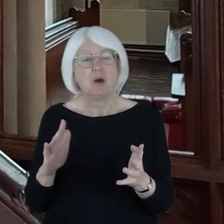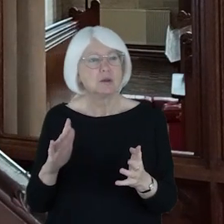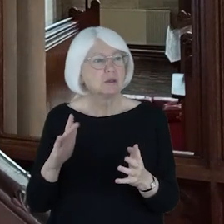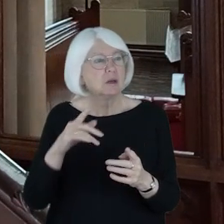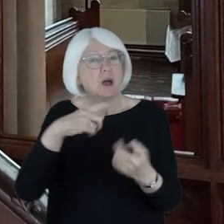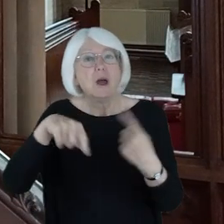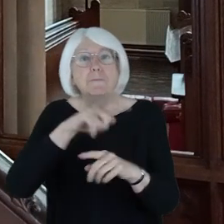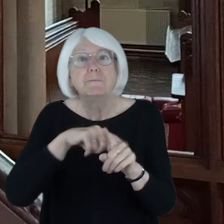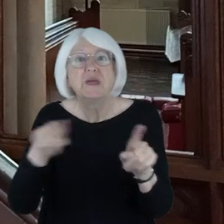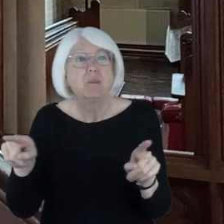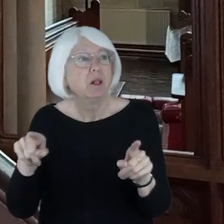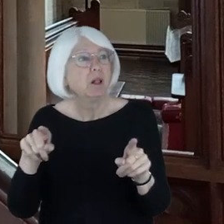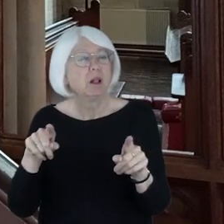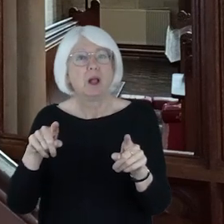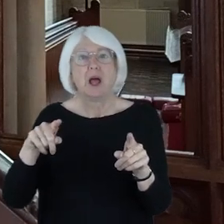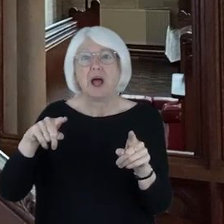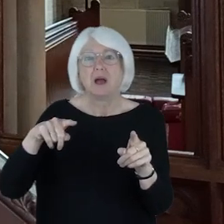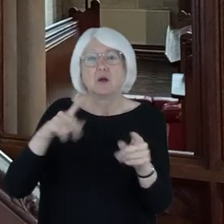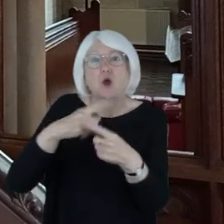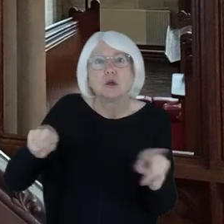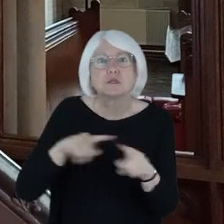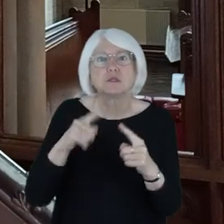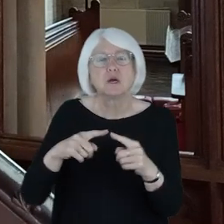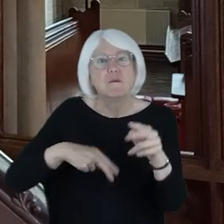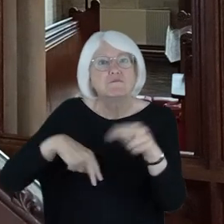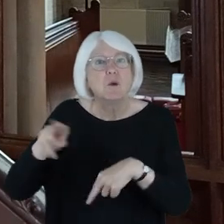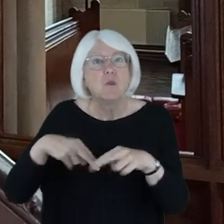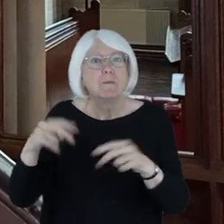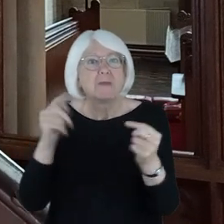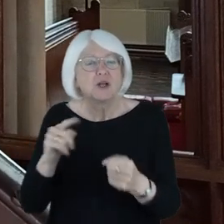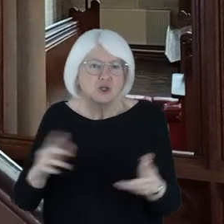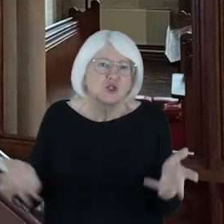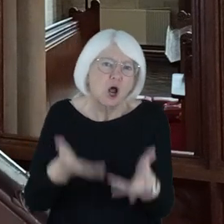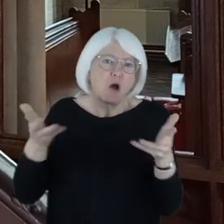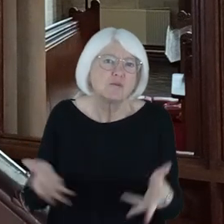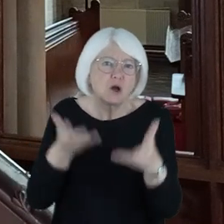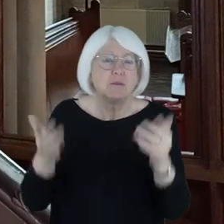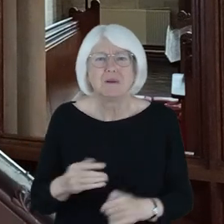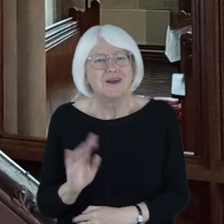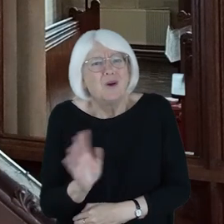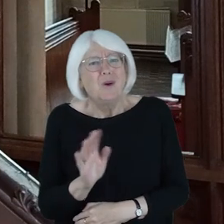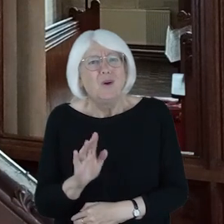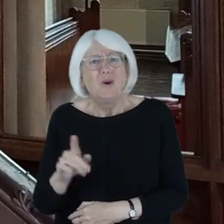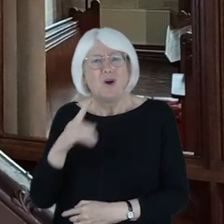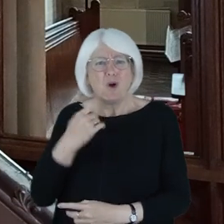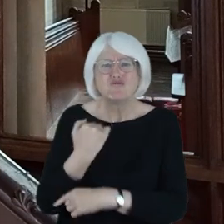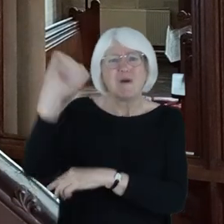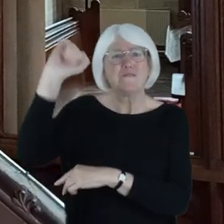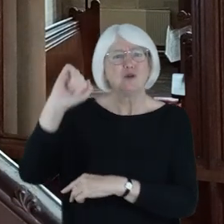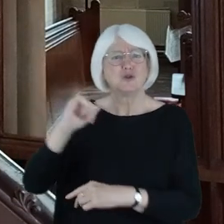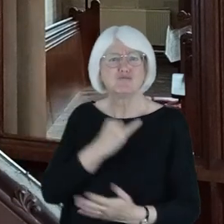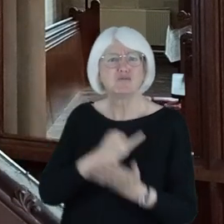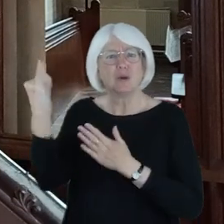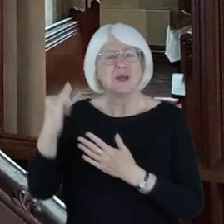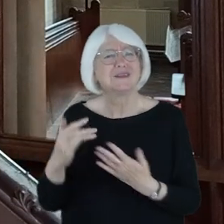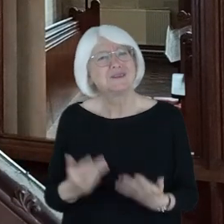match, but the cries of revolution, of protest. This is a king who is longing to break into